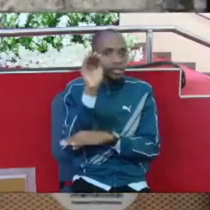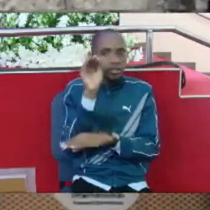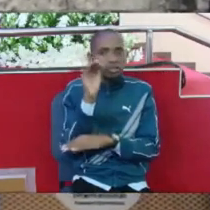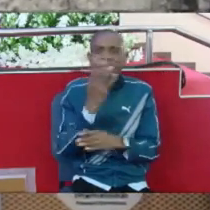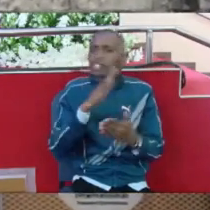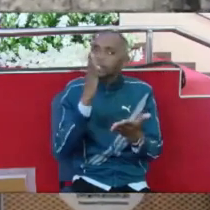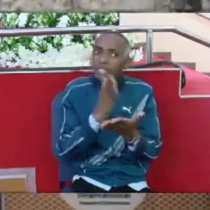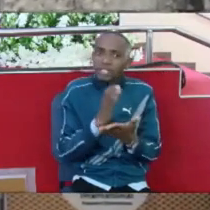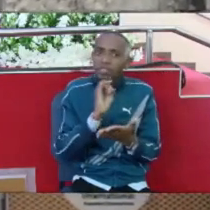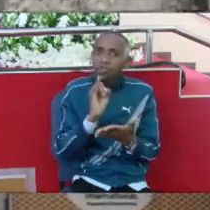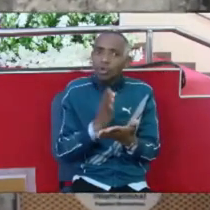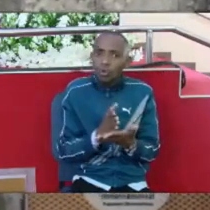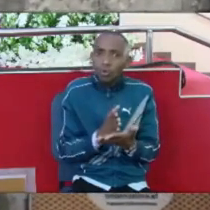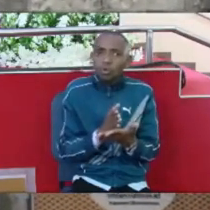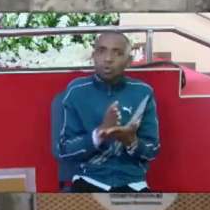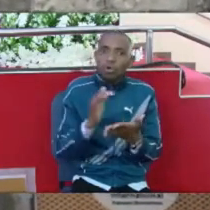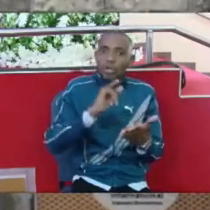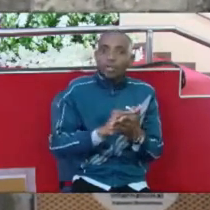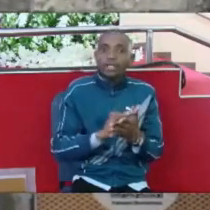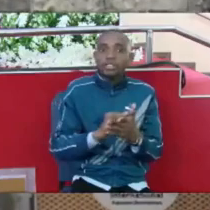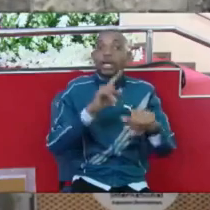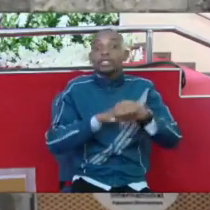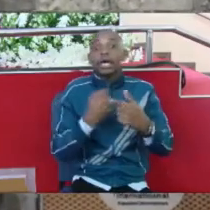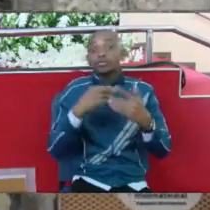true that if I divorce my husband,